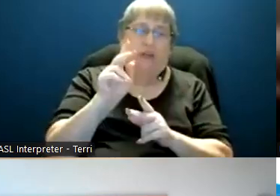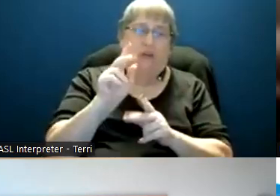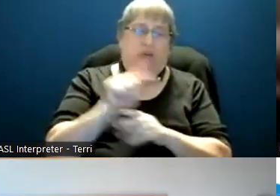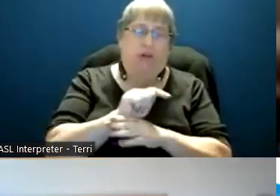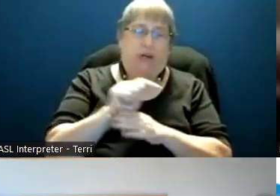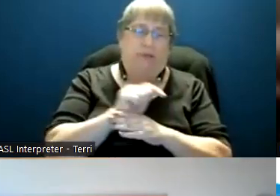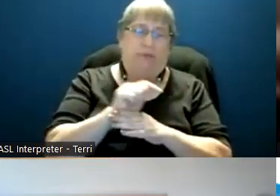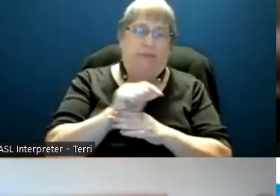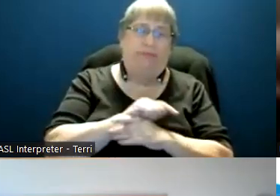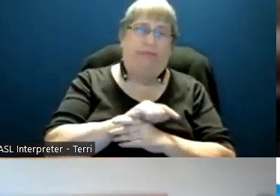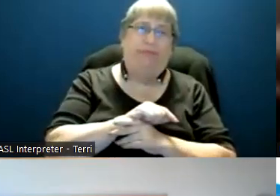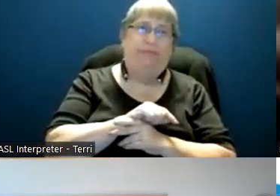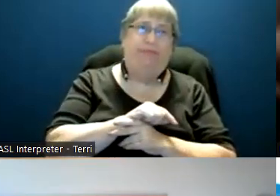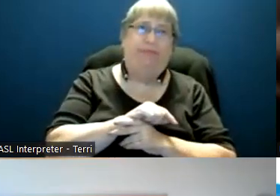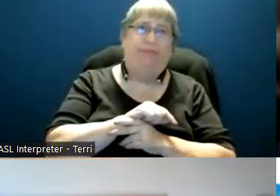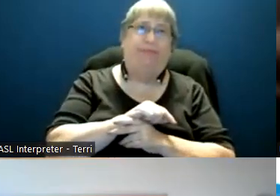It's a little bit of a